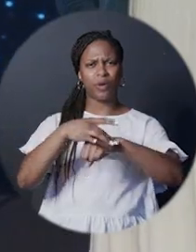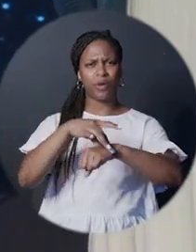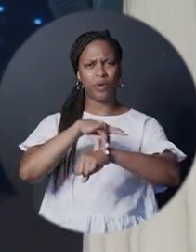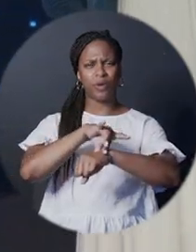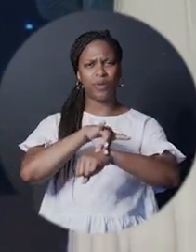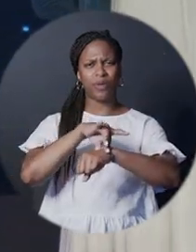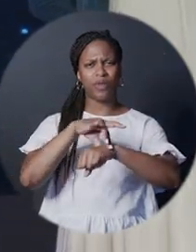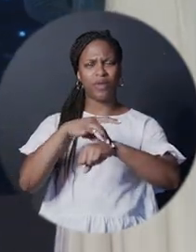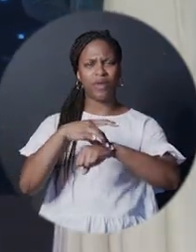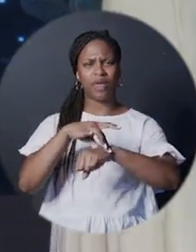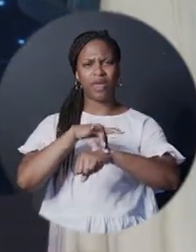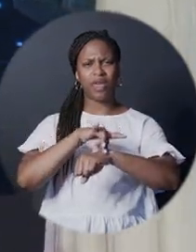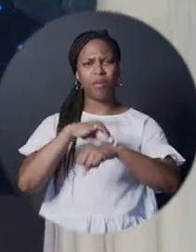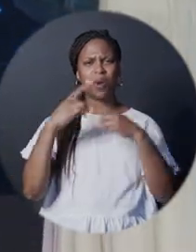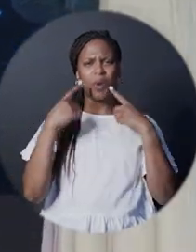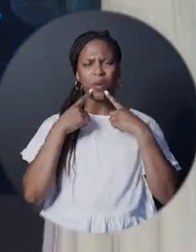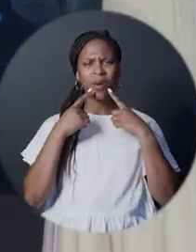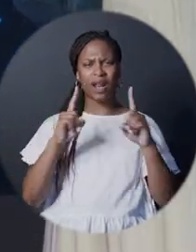and